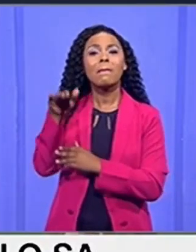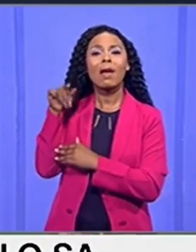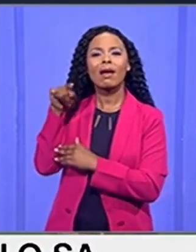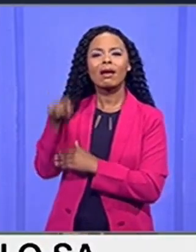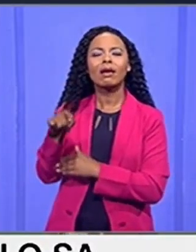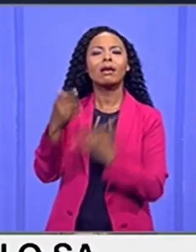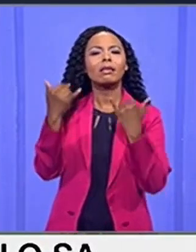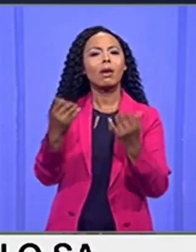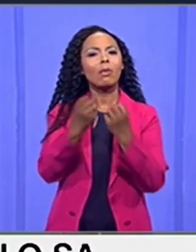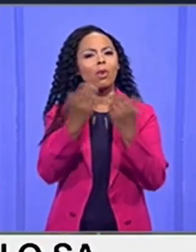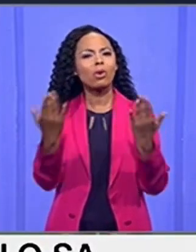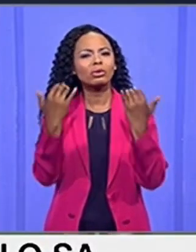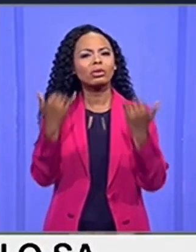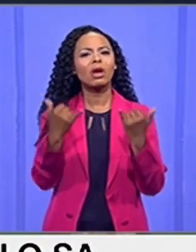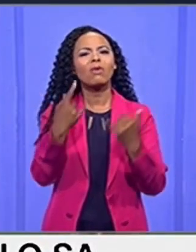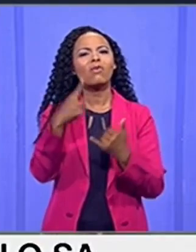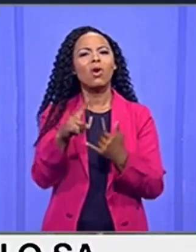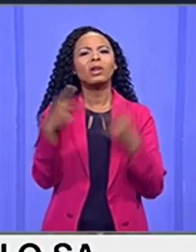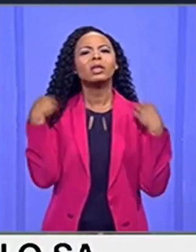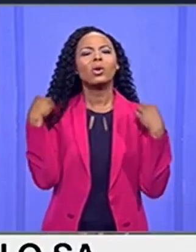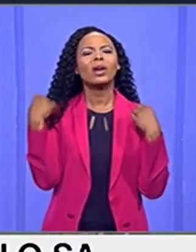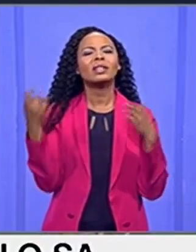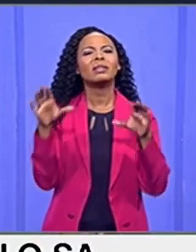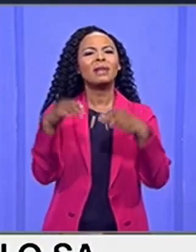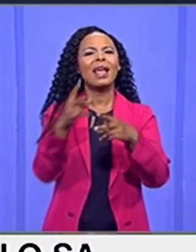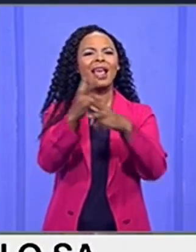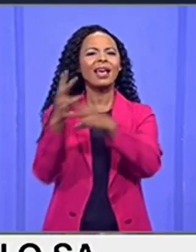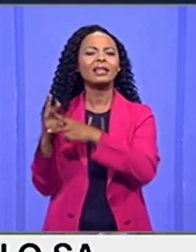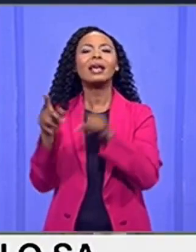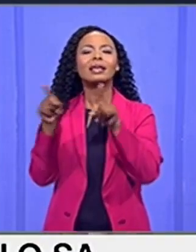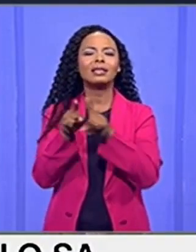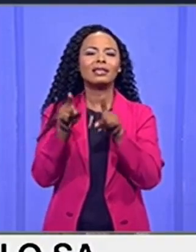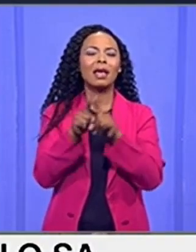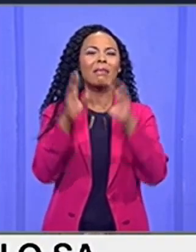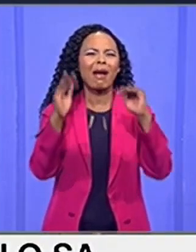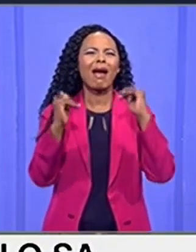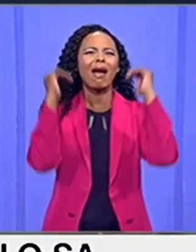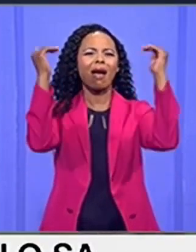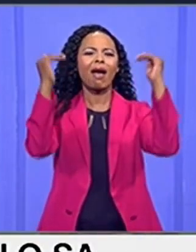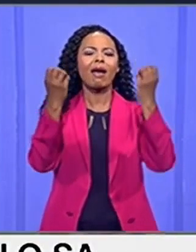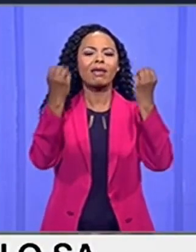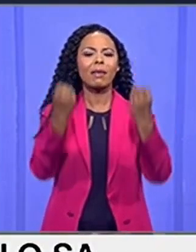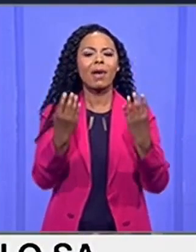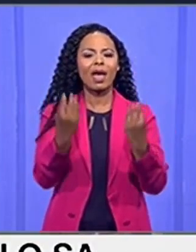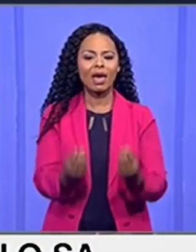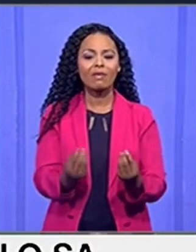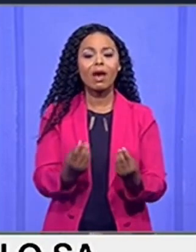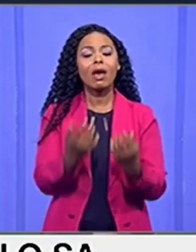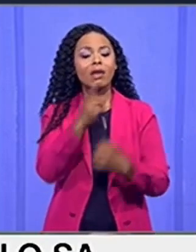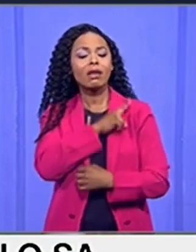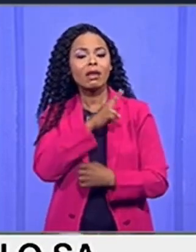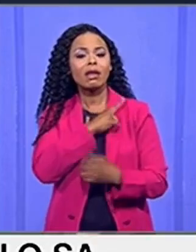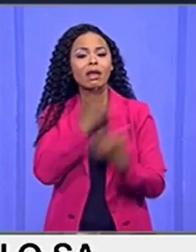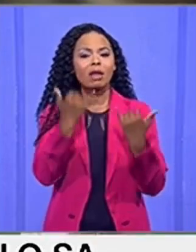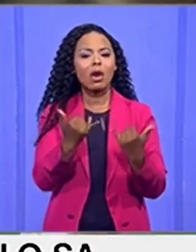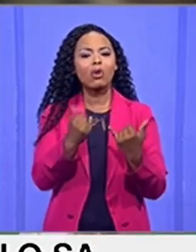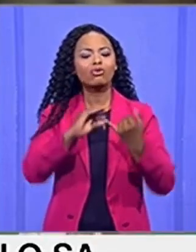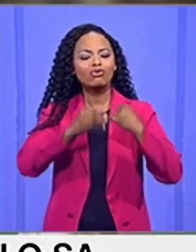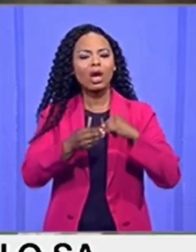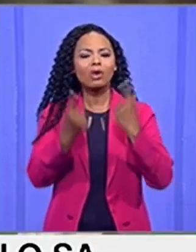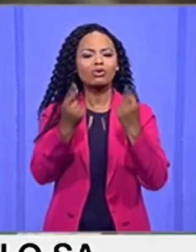more unsecured lending, you'll see that the number is a lot higher. And this is what we do in terms of the working with the